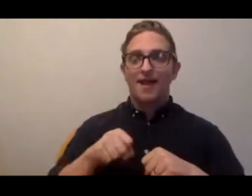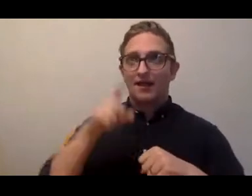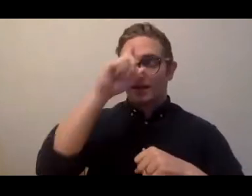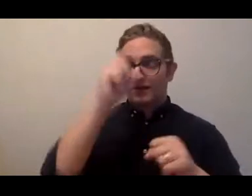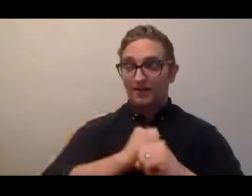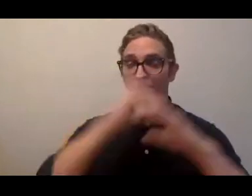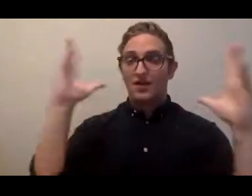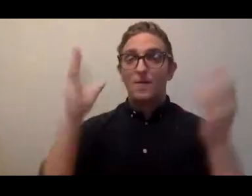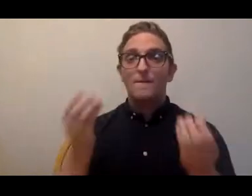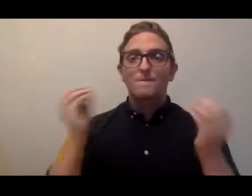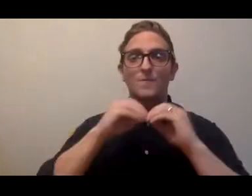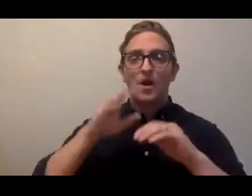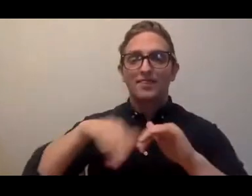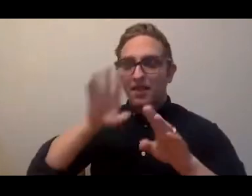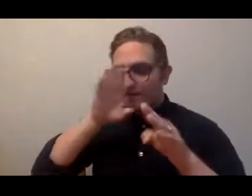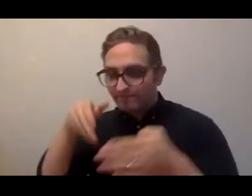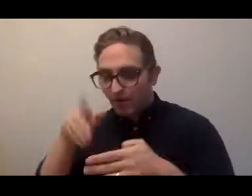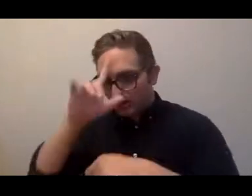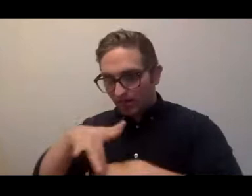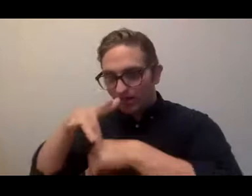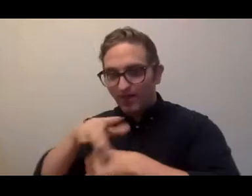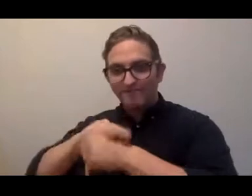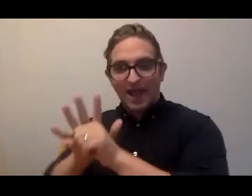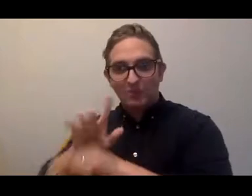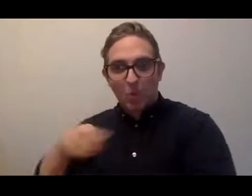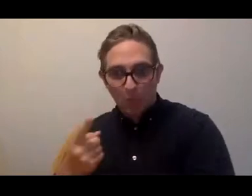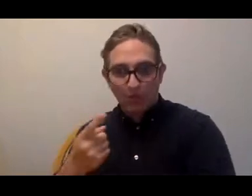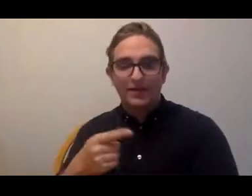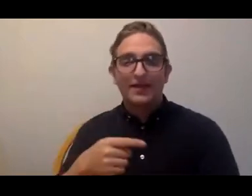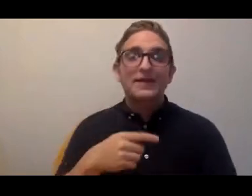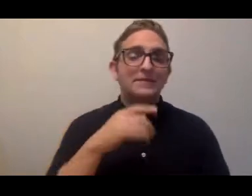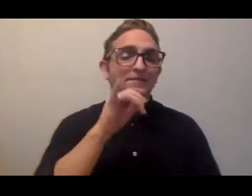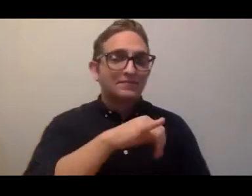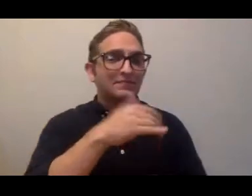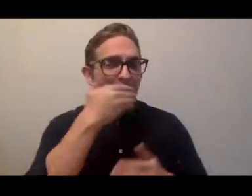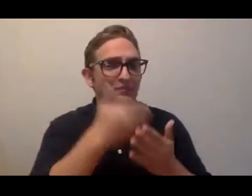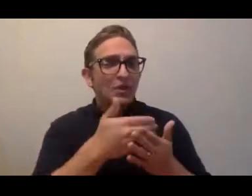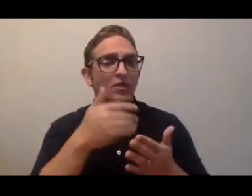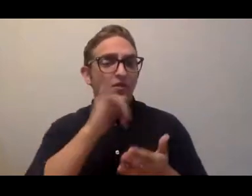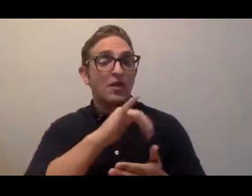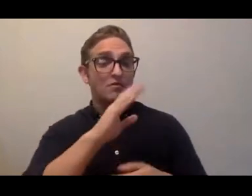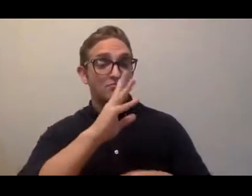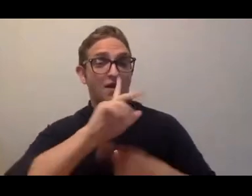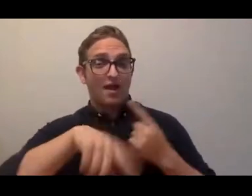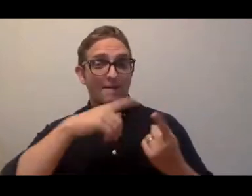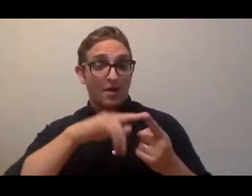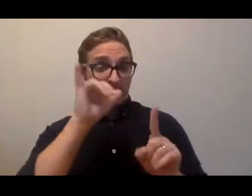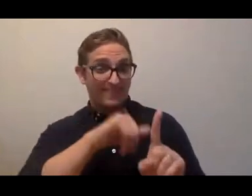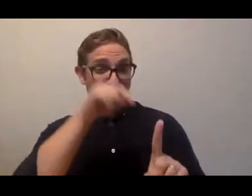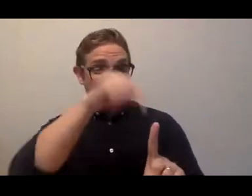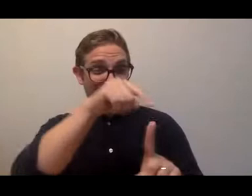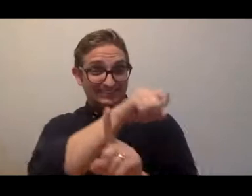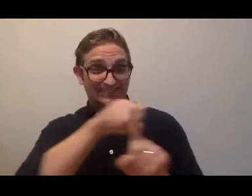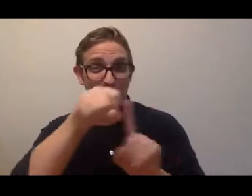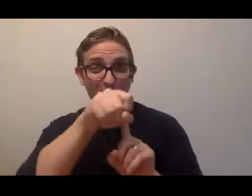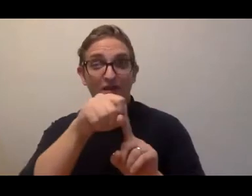that. So what you mentioned just a second ago was when you call the elephant out in the room, it takes